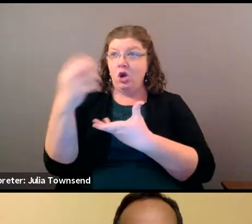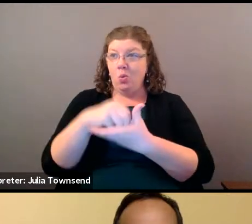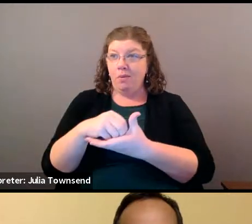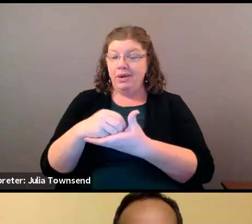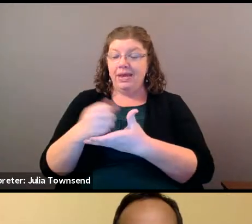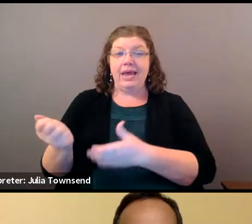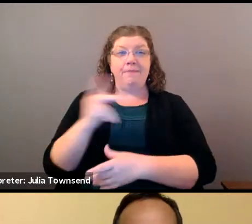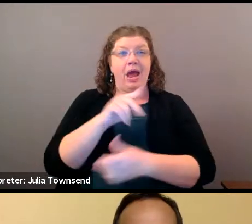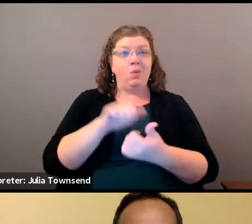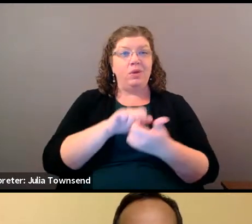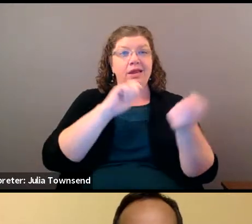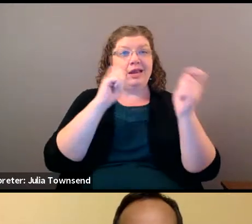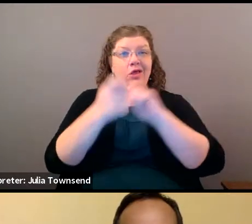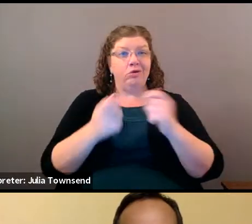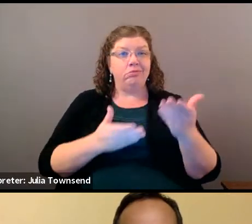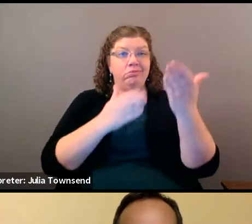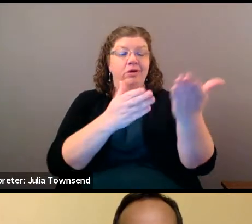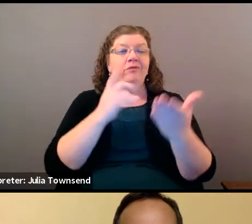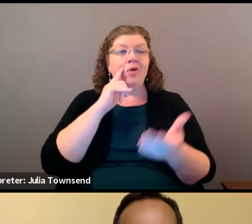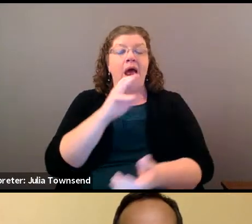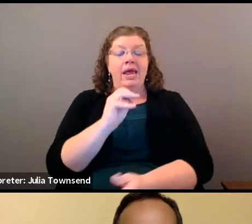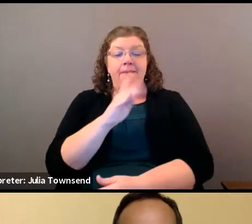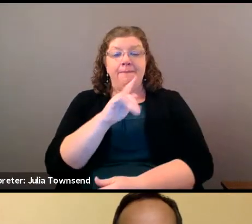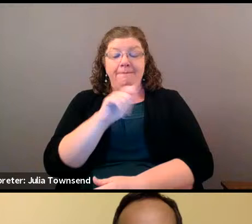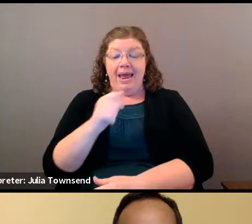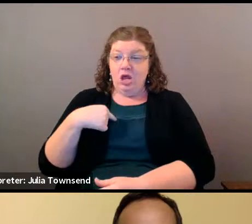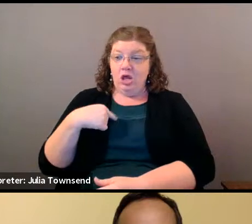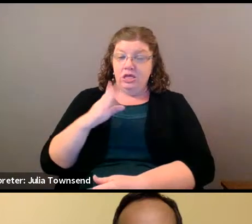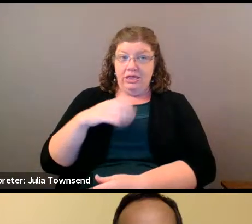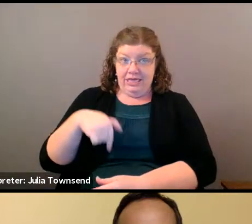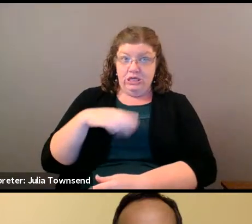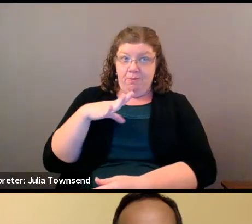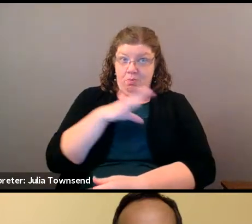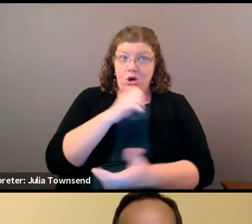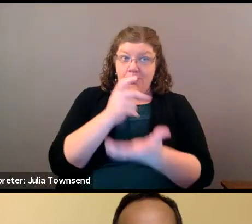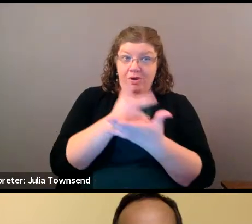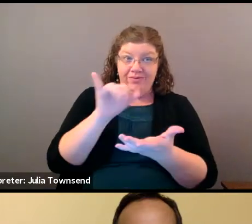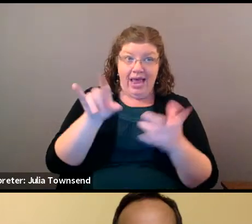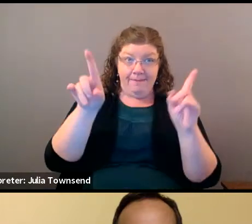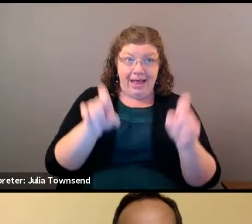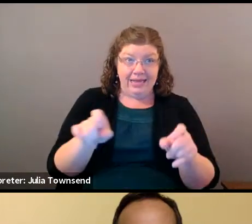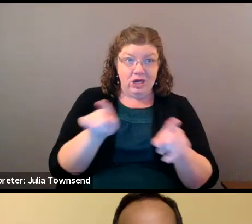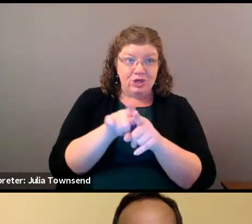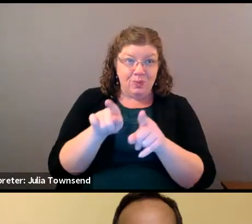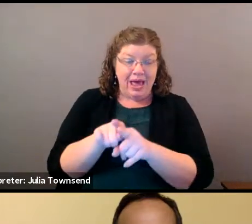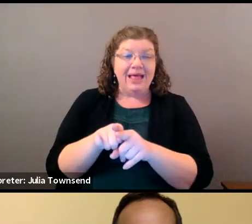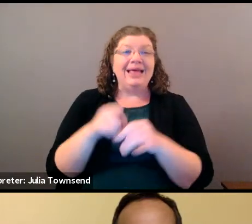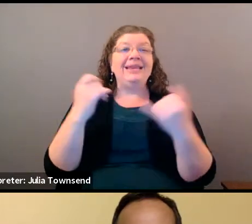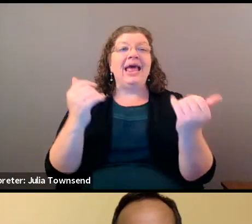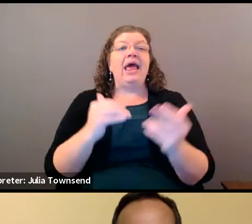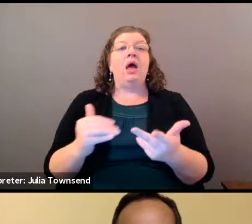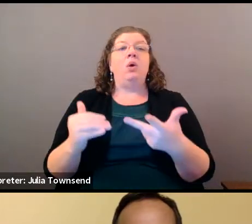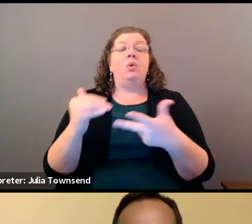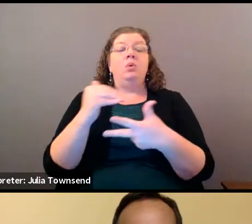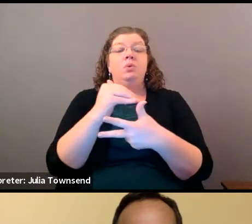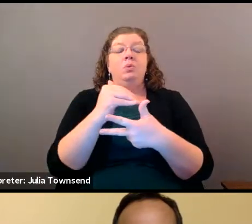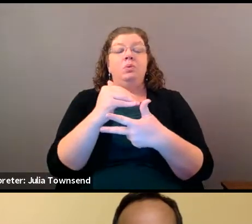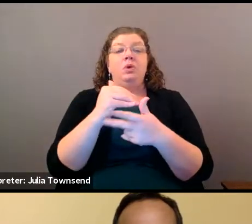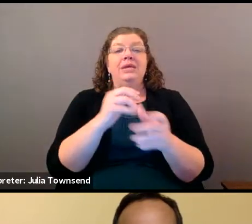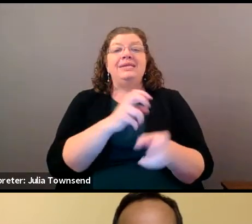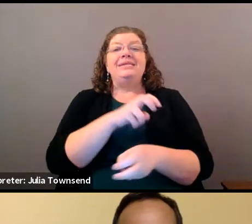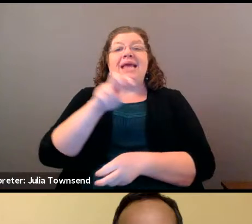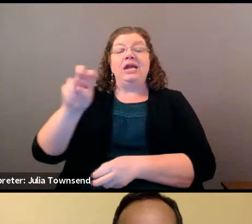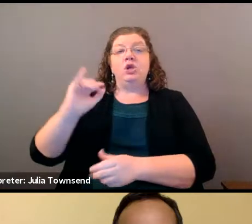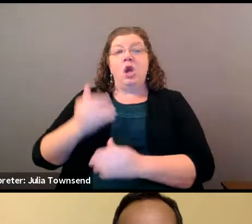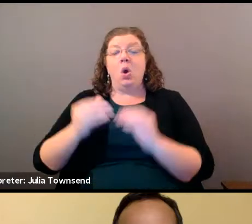version for IM Beta. This board approved that pilot as well. And we have now taken it to our instructional council